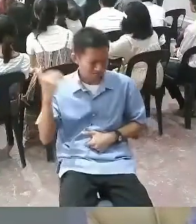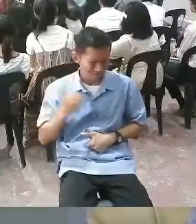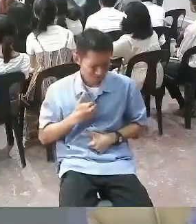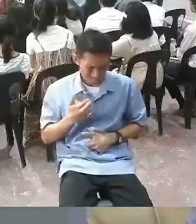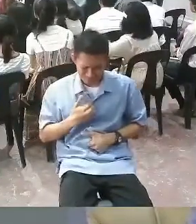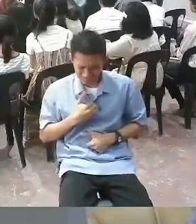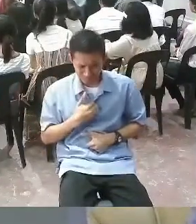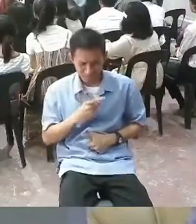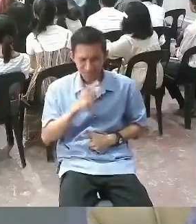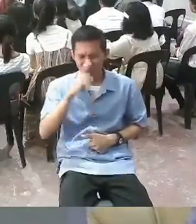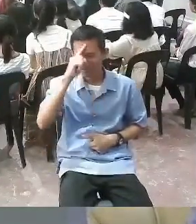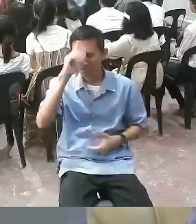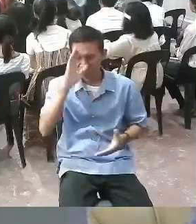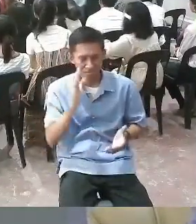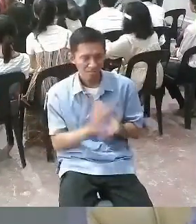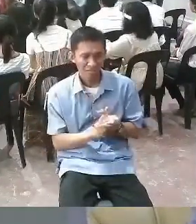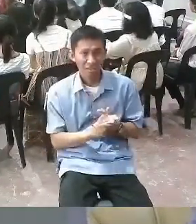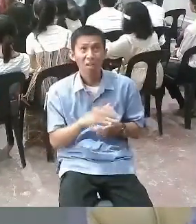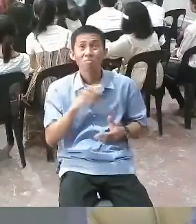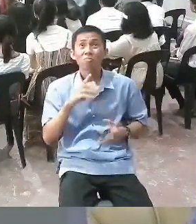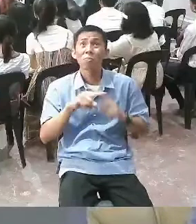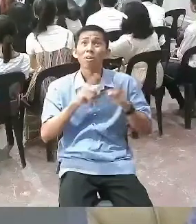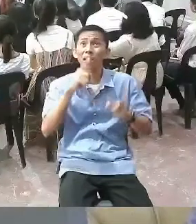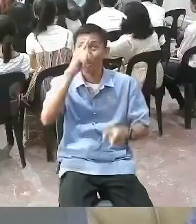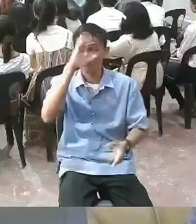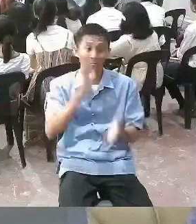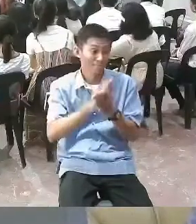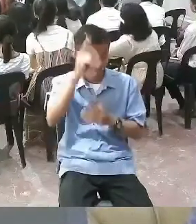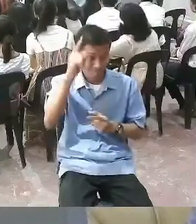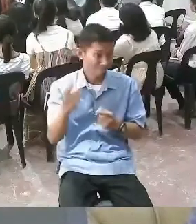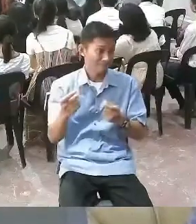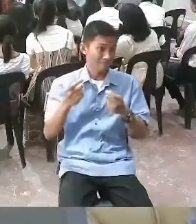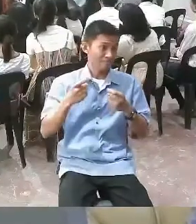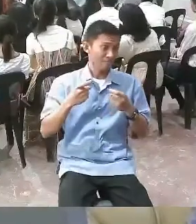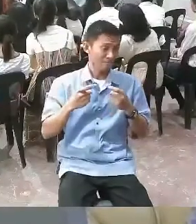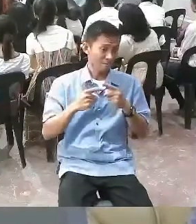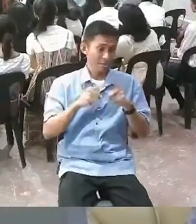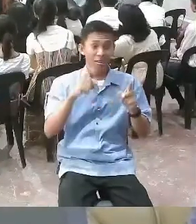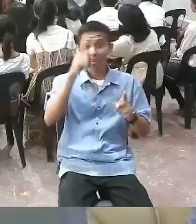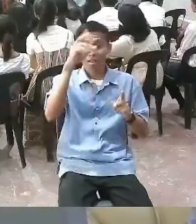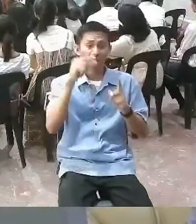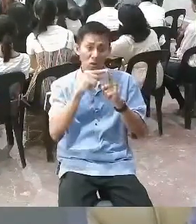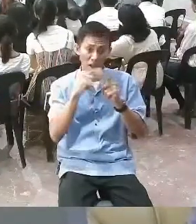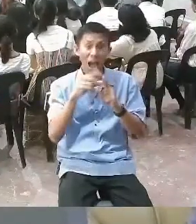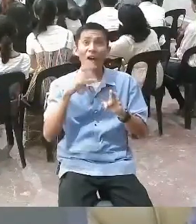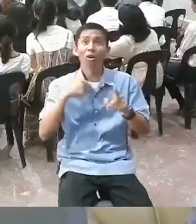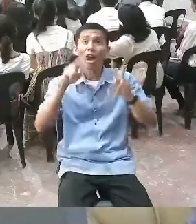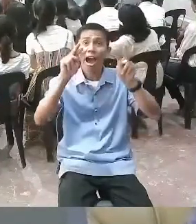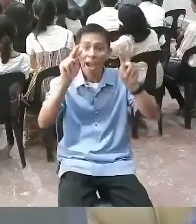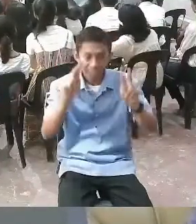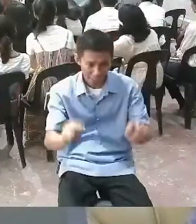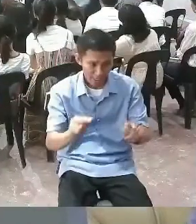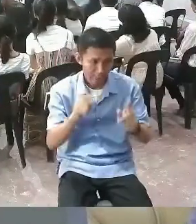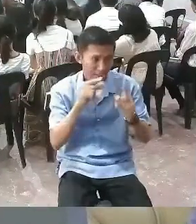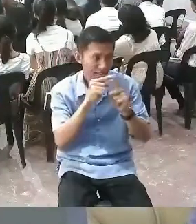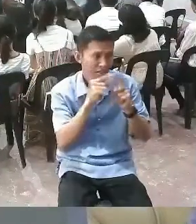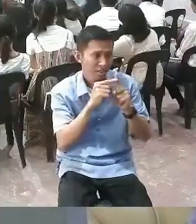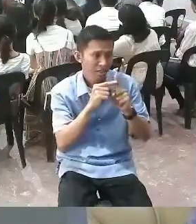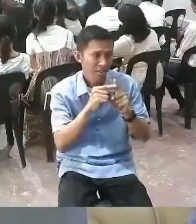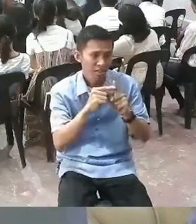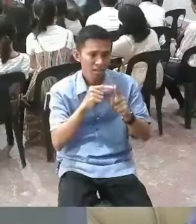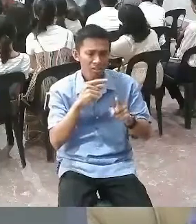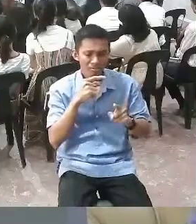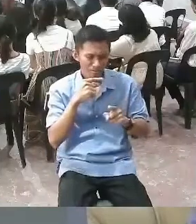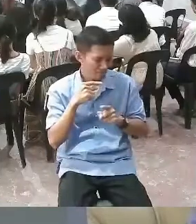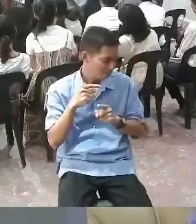And I believe in that moment the Lord gave me the words I needed to say to that lady. And I said to